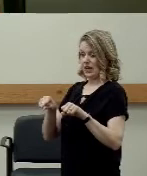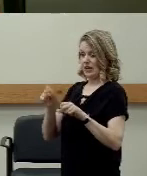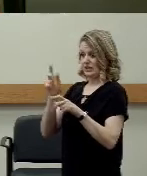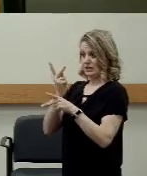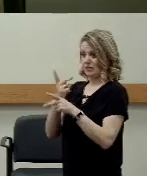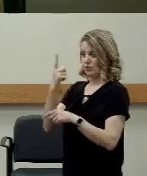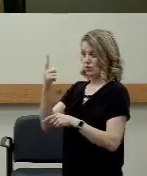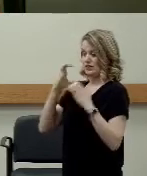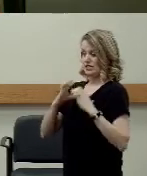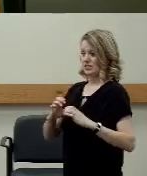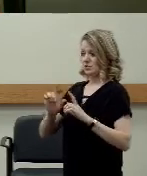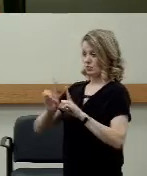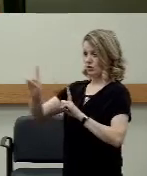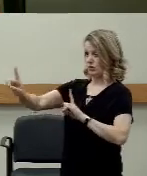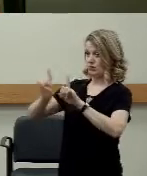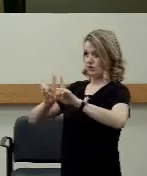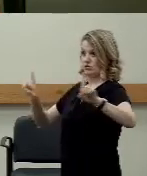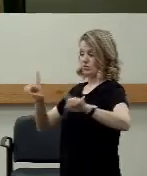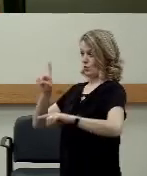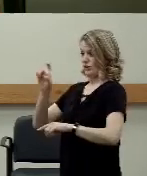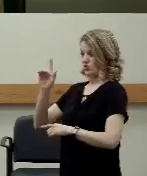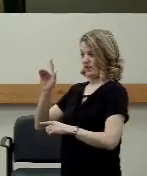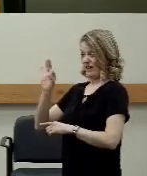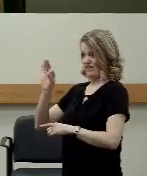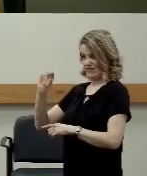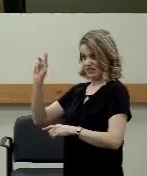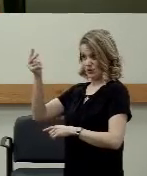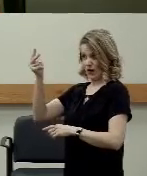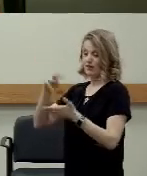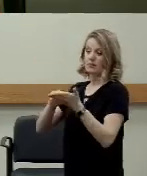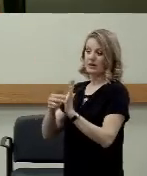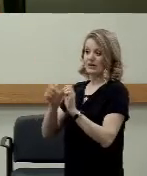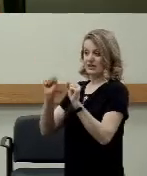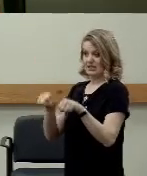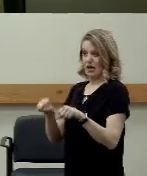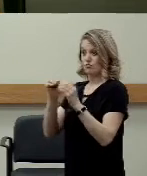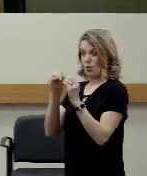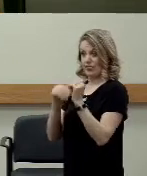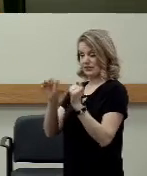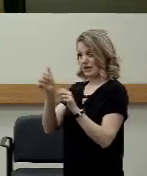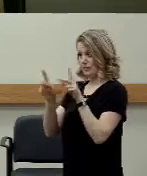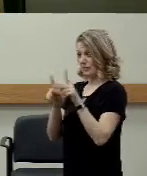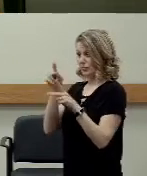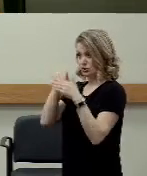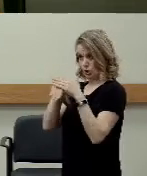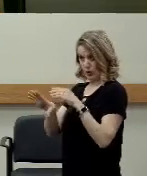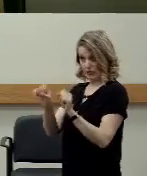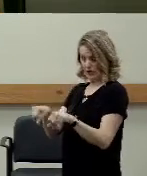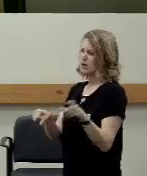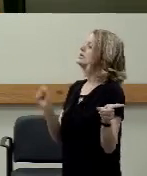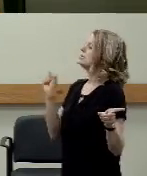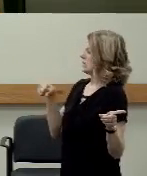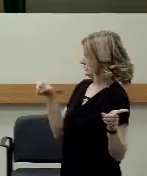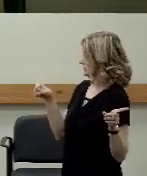customer for every 125 square feet, Yeah. does that mean that they can have more than 10 people in their establishment?